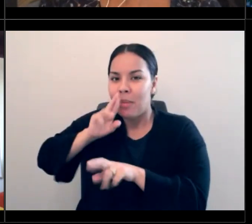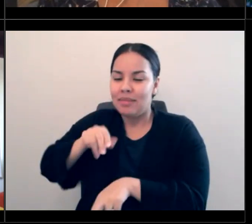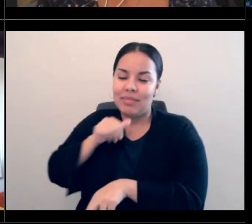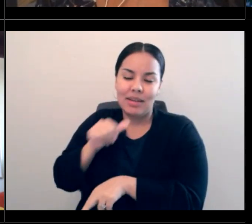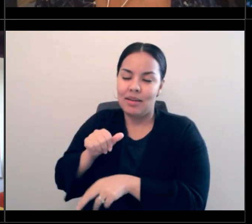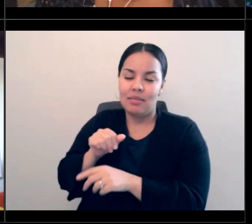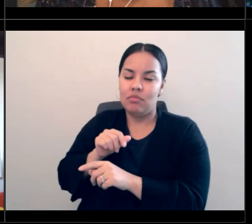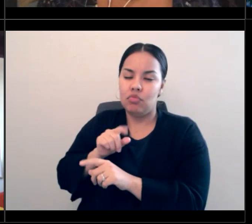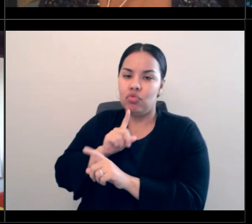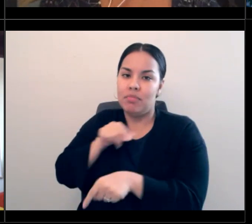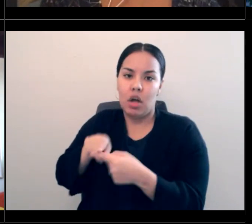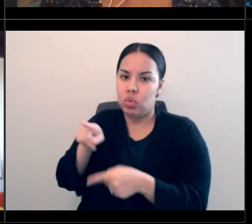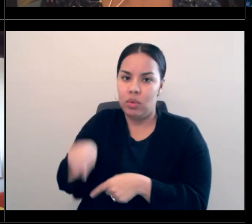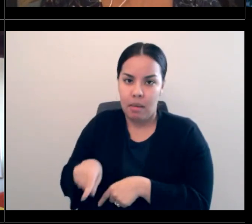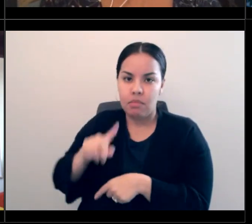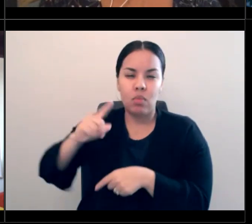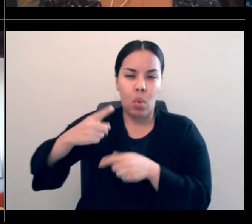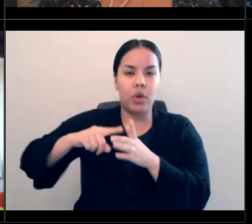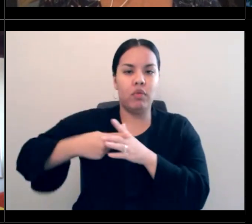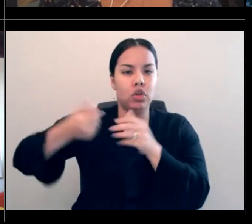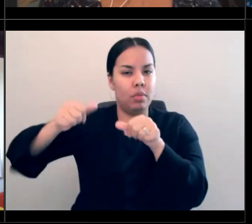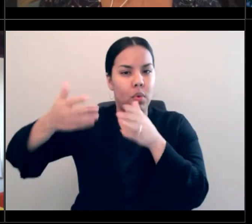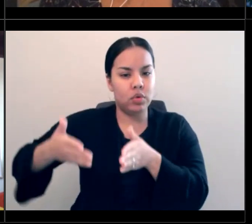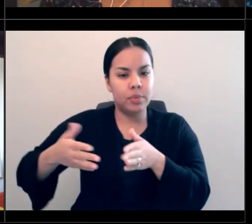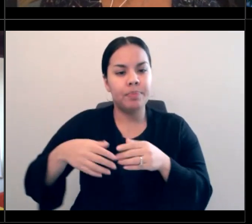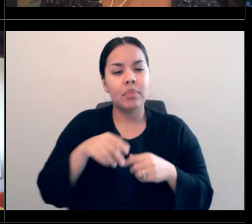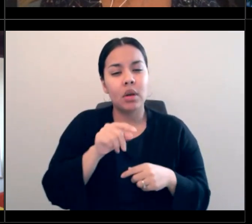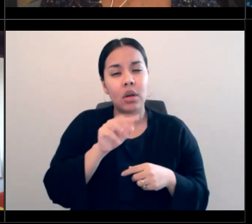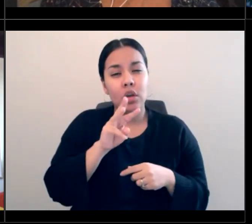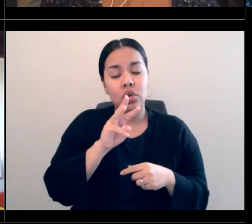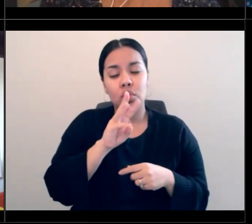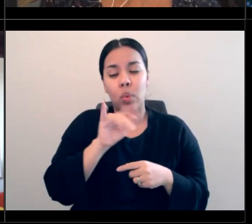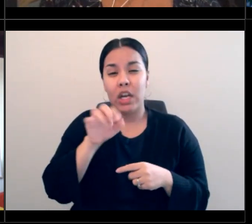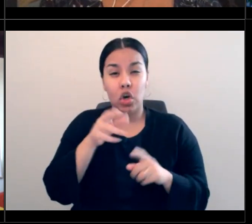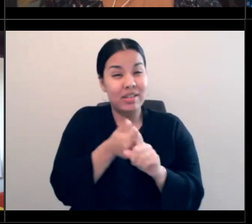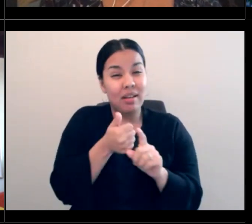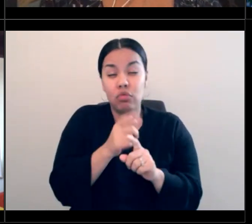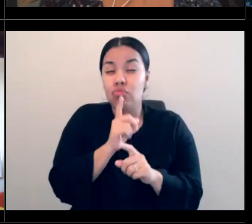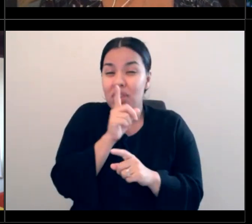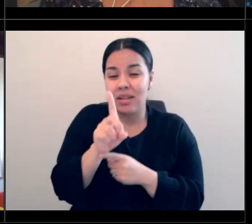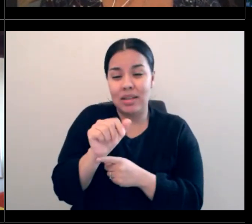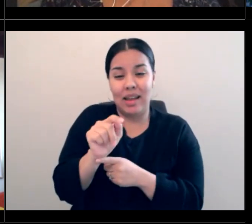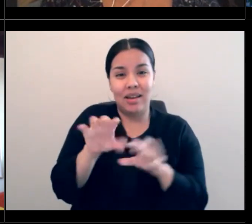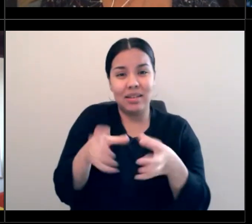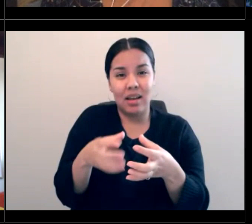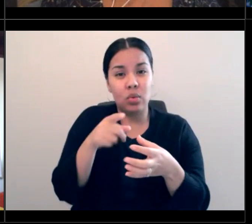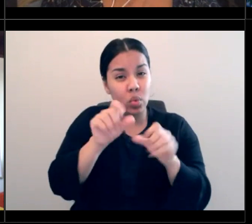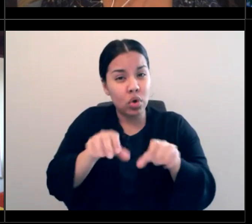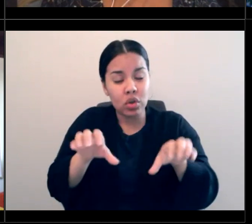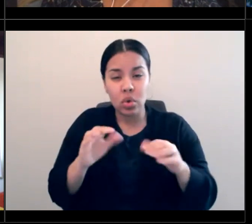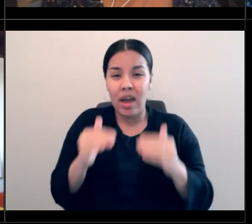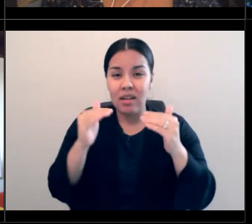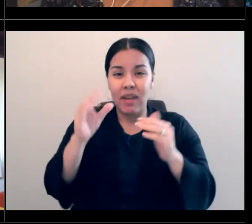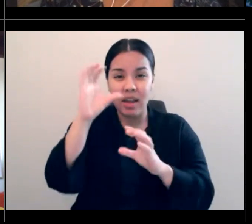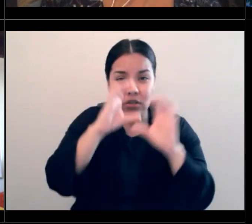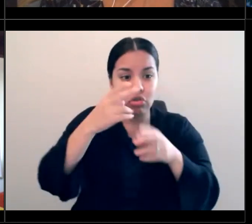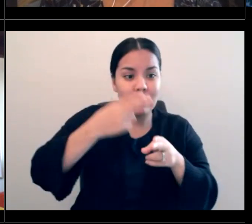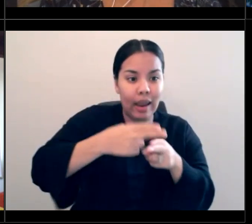And I would just add that Twitter itself is essentially a data set. I mean, you can do an advanced search, put in names or date